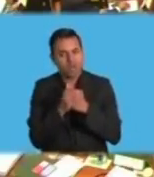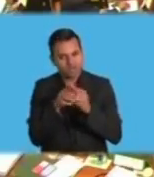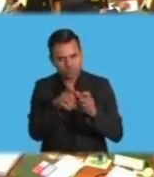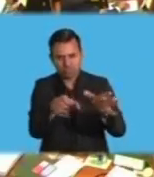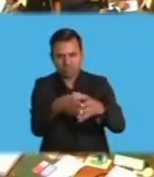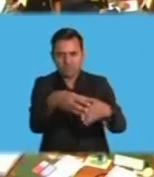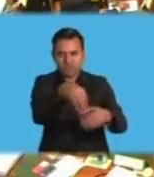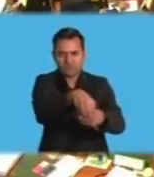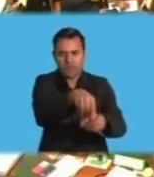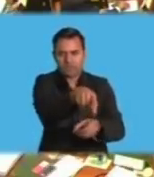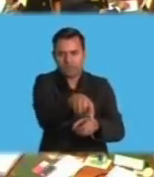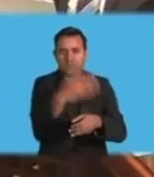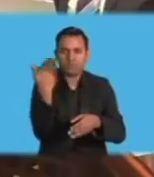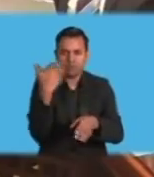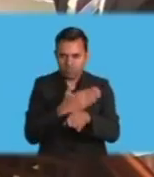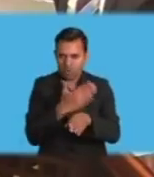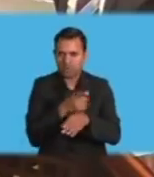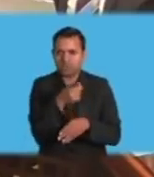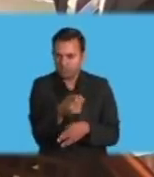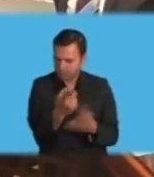this? This is the truth.